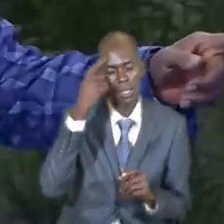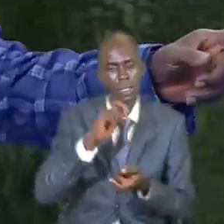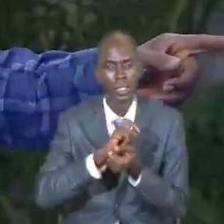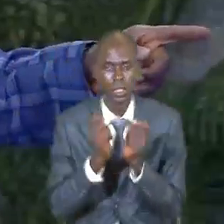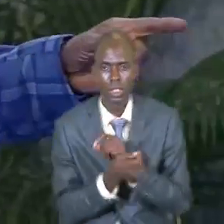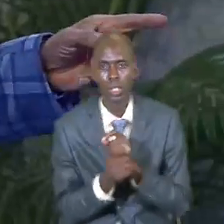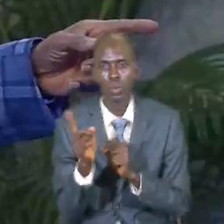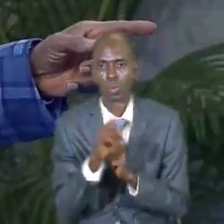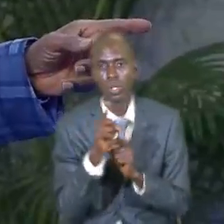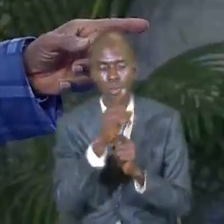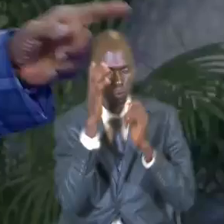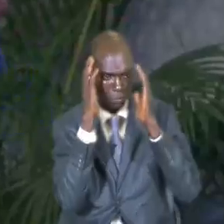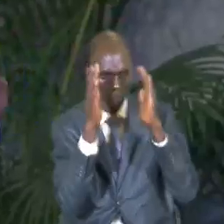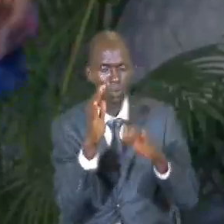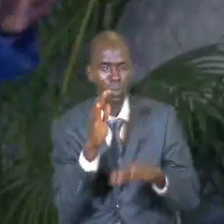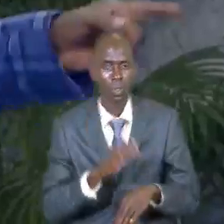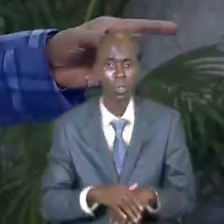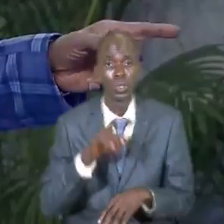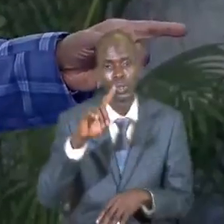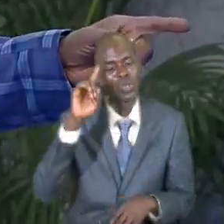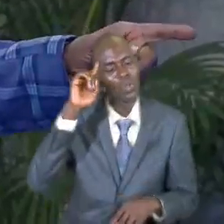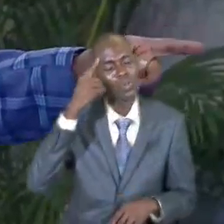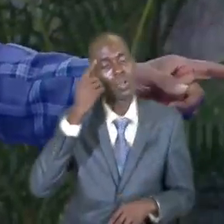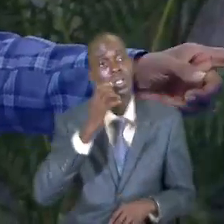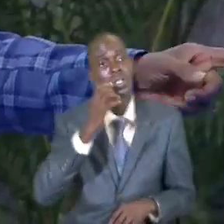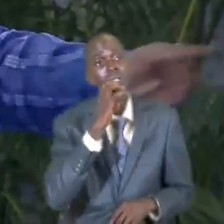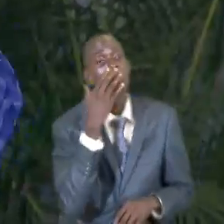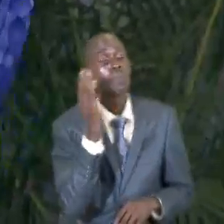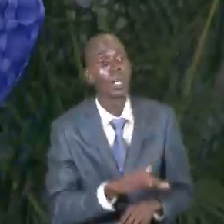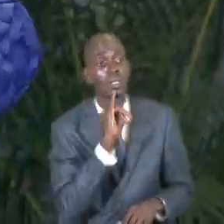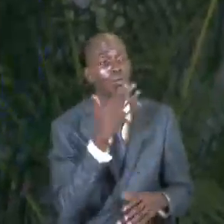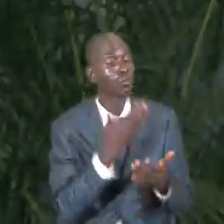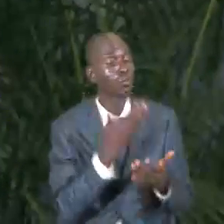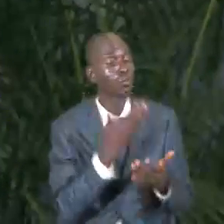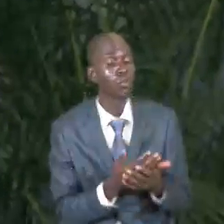evil was good. Change your mind. Evil is evil. Good is good.